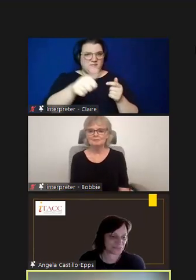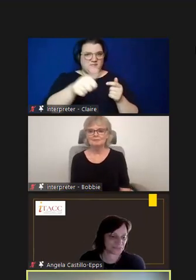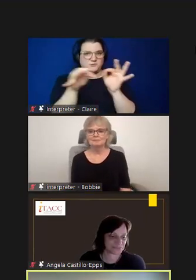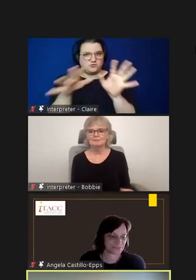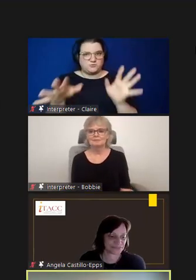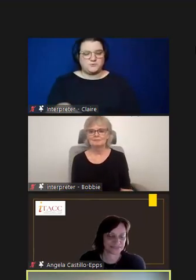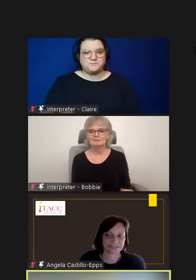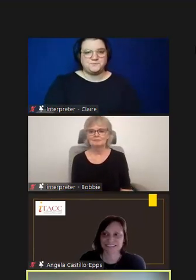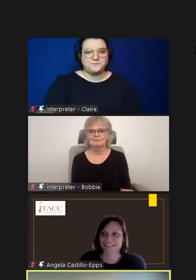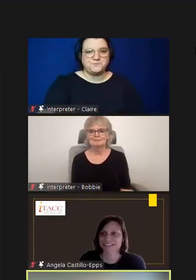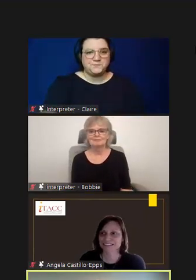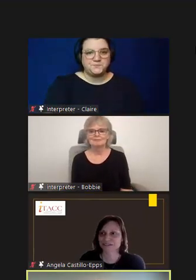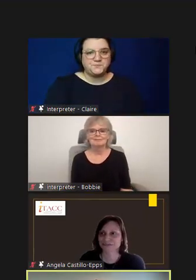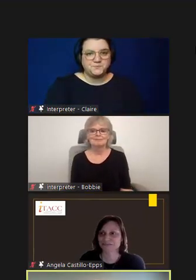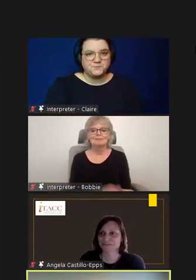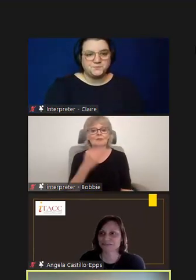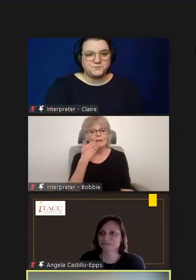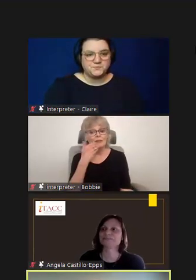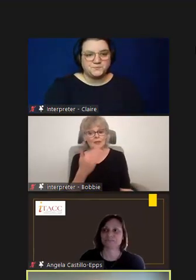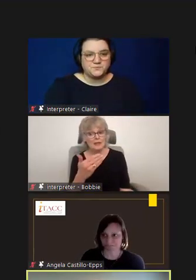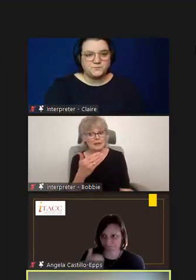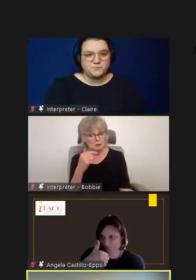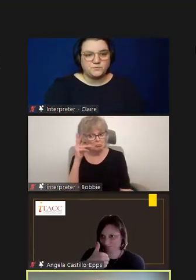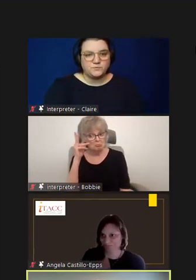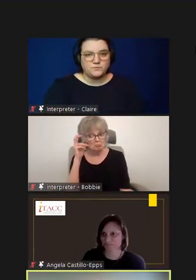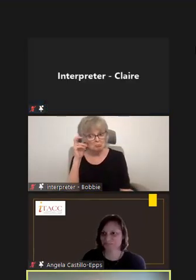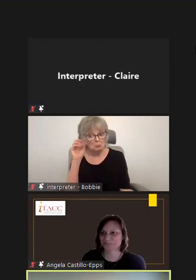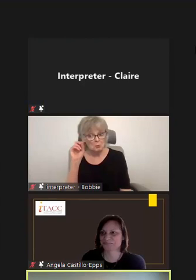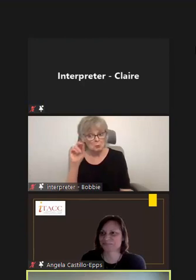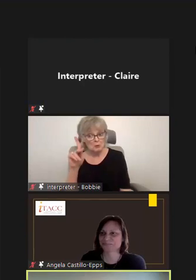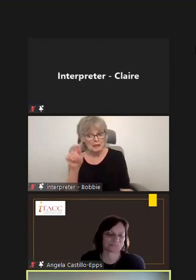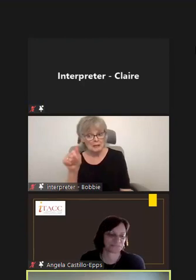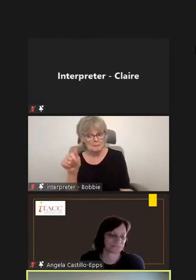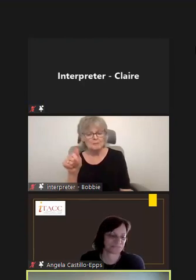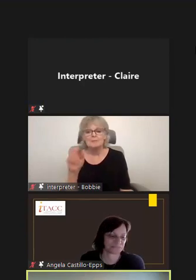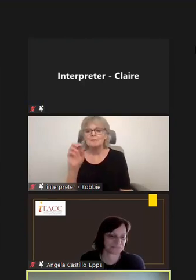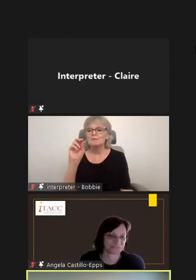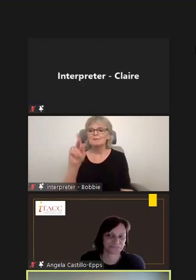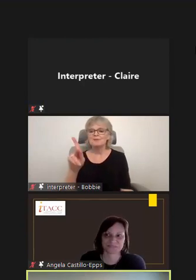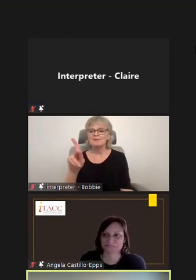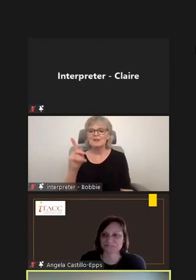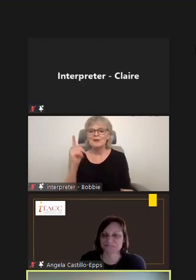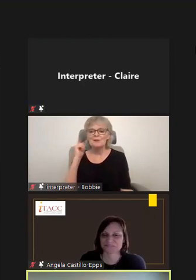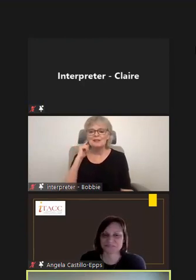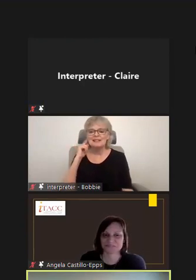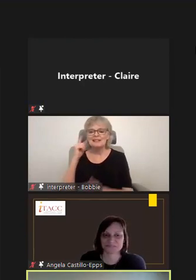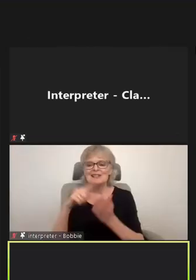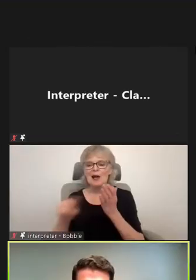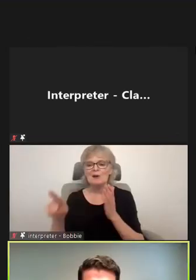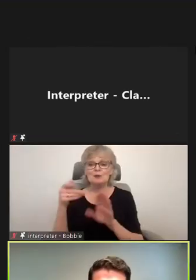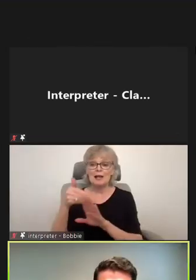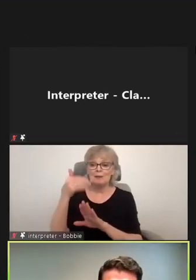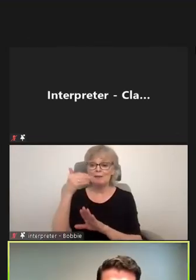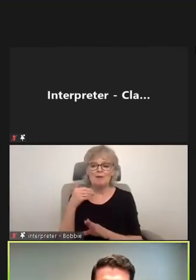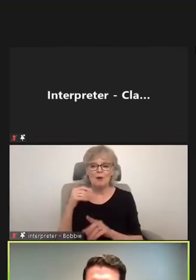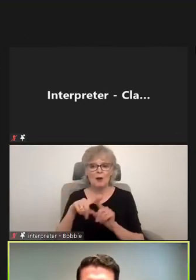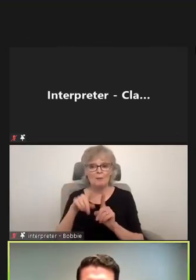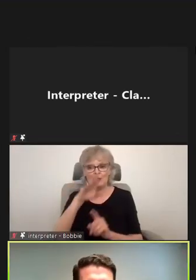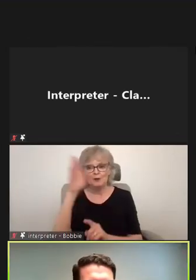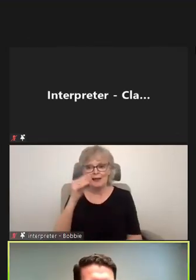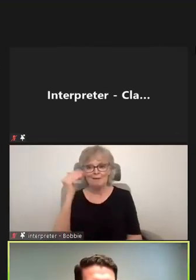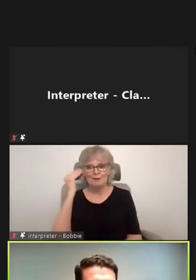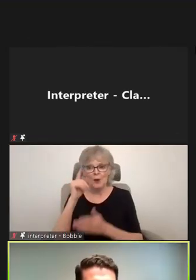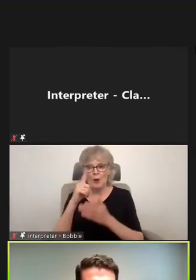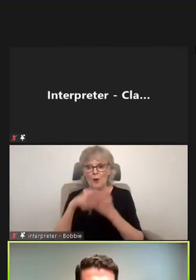Thank you, Angela. And just to check, can you hear me okay? All right, great. We did a sound check earlier, but you never know what can happen with a microphone in those few